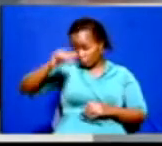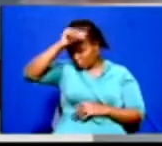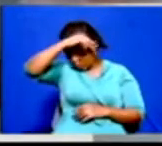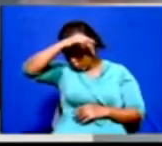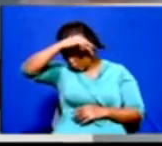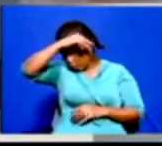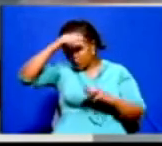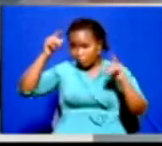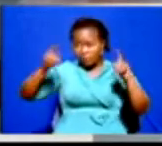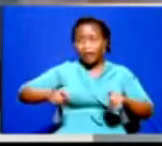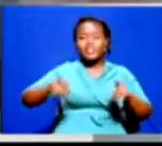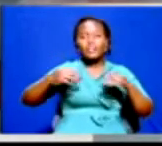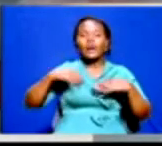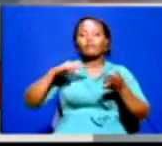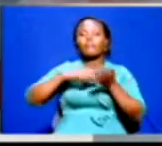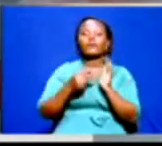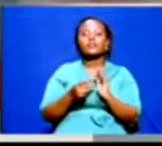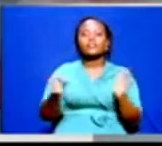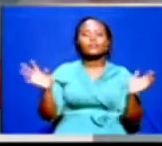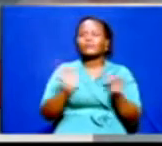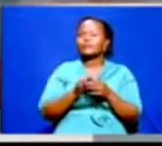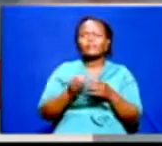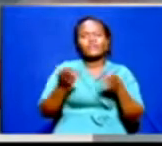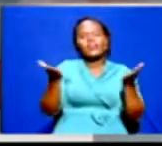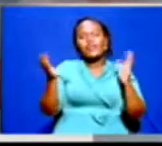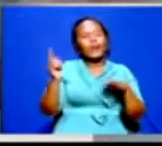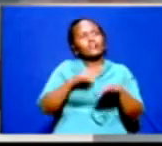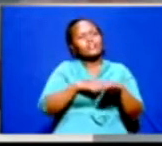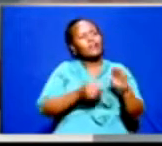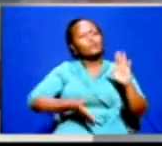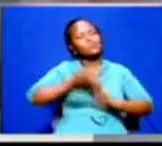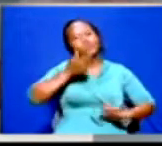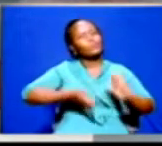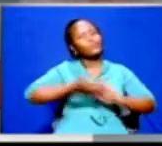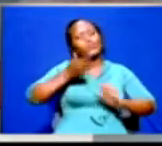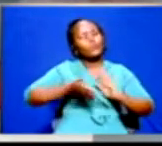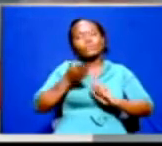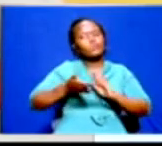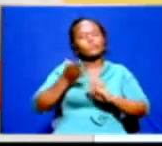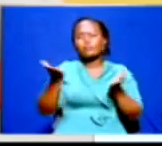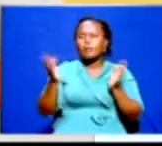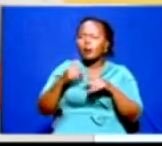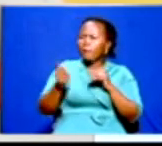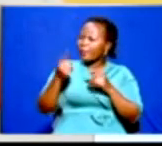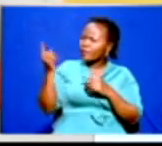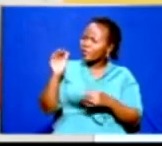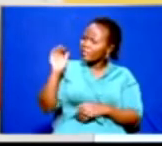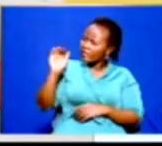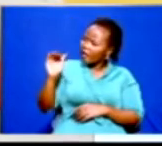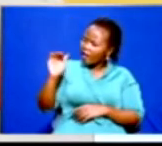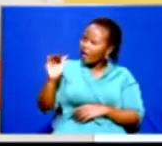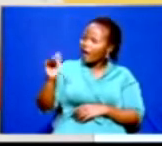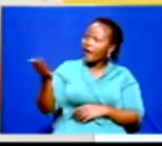right. I don't know why I feel like time is slipping through my hands. There's so much to cover. But generally, just asking you as we just about to wind